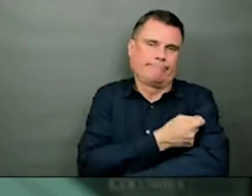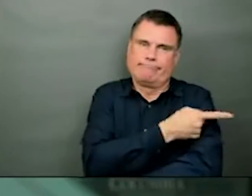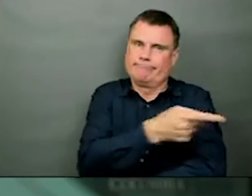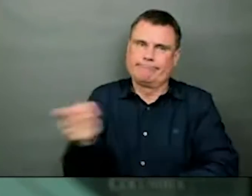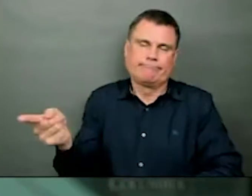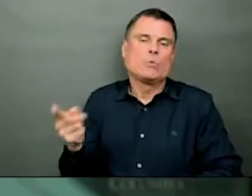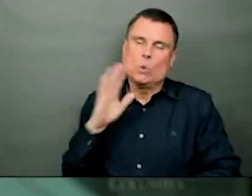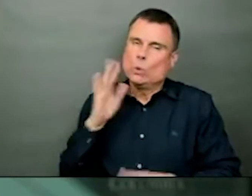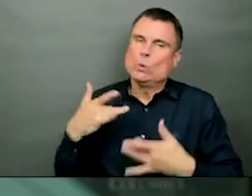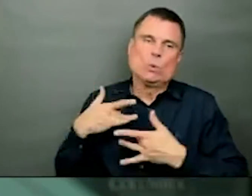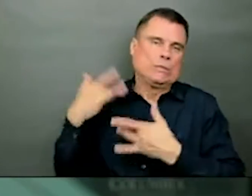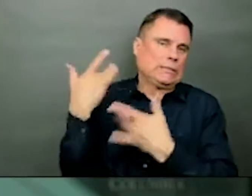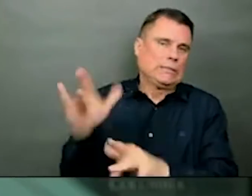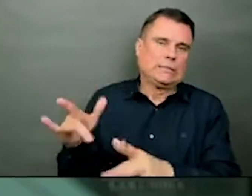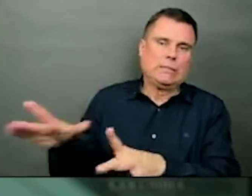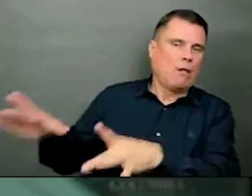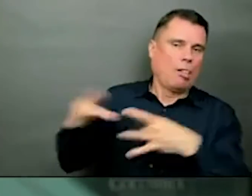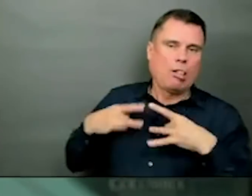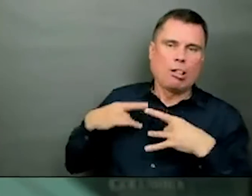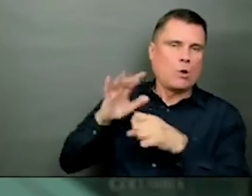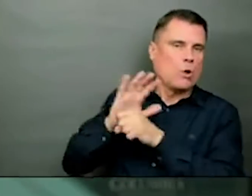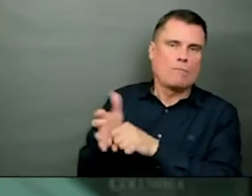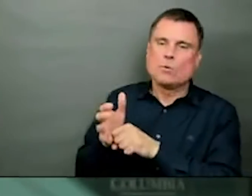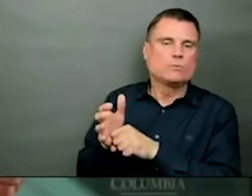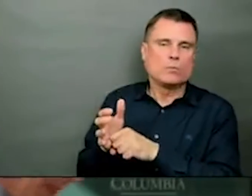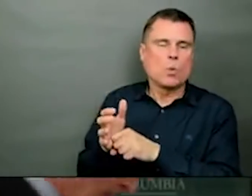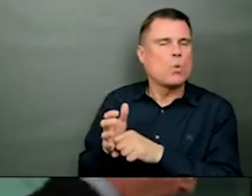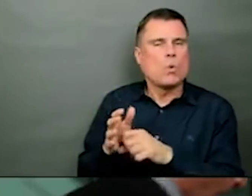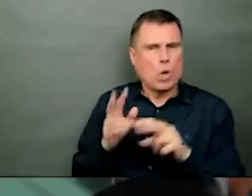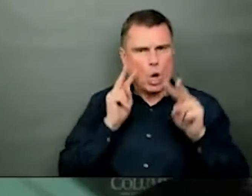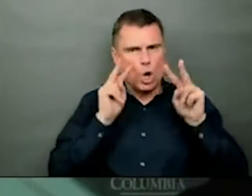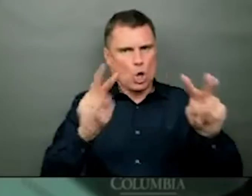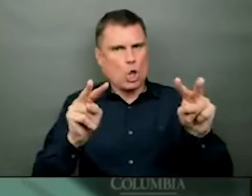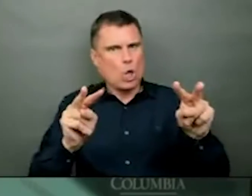best possible circumstances we can get to.